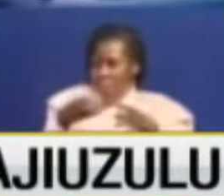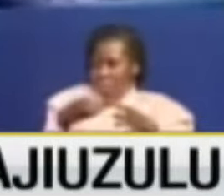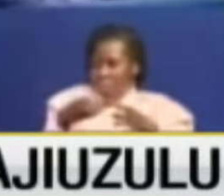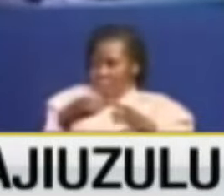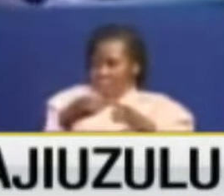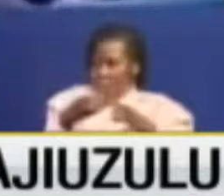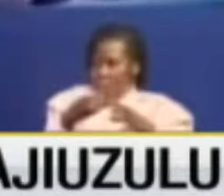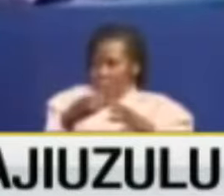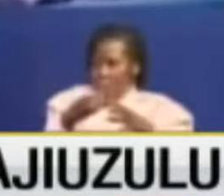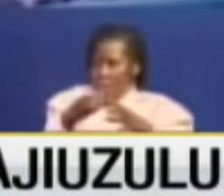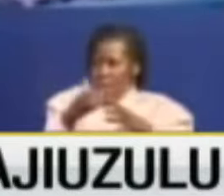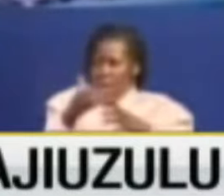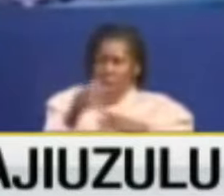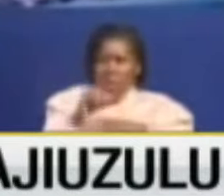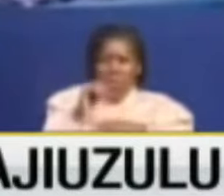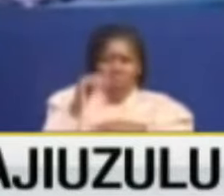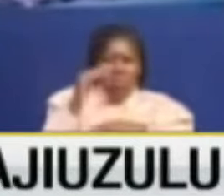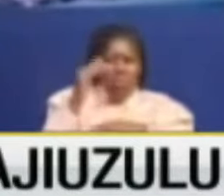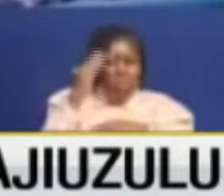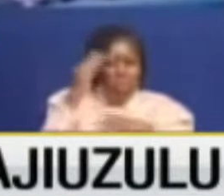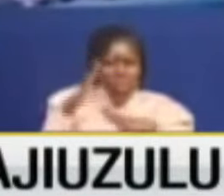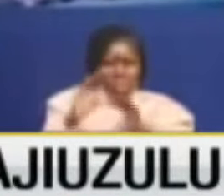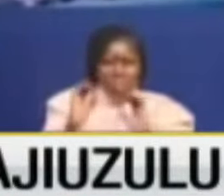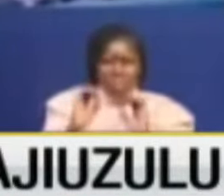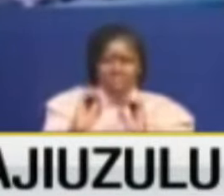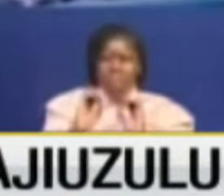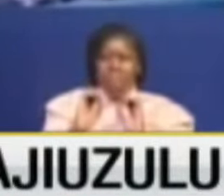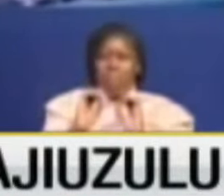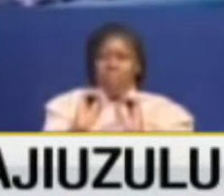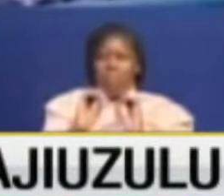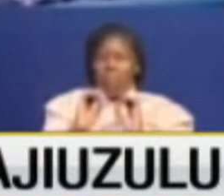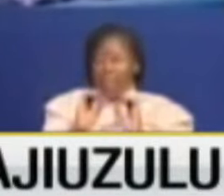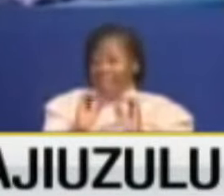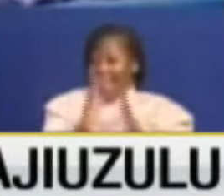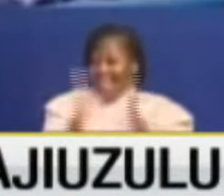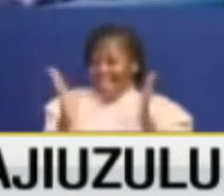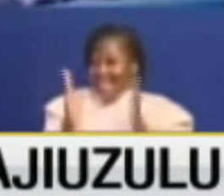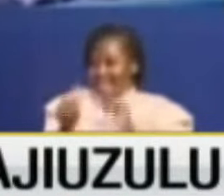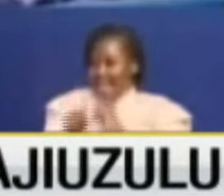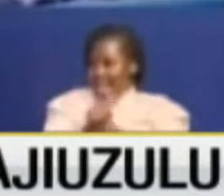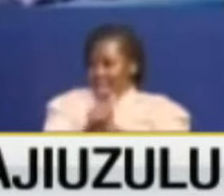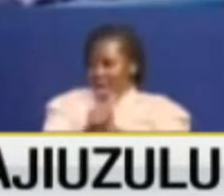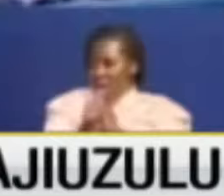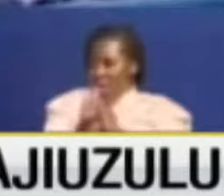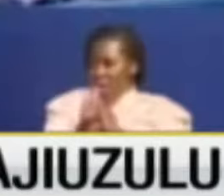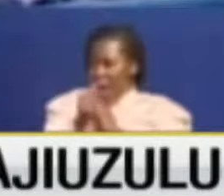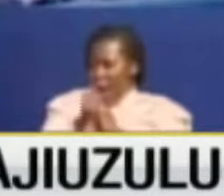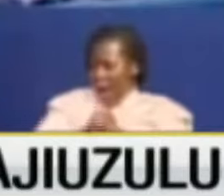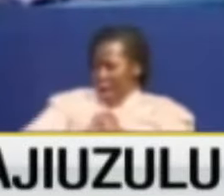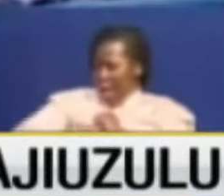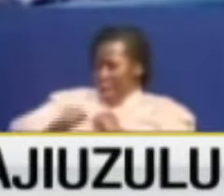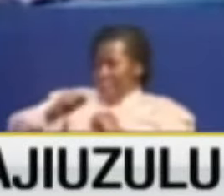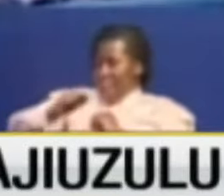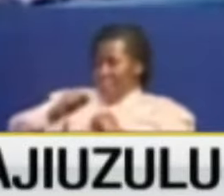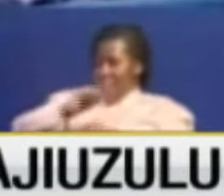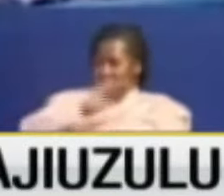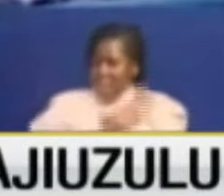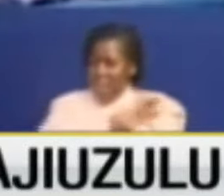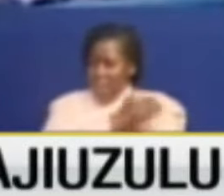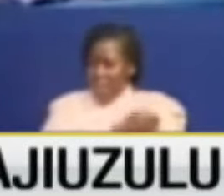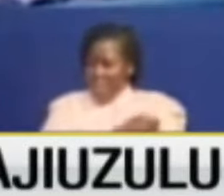persons and then looks for an offense, that the greatest danger of abuse of prosecuting power